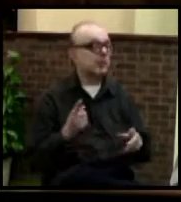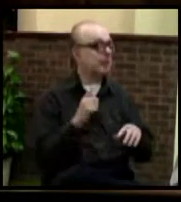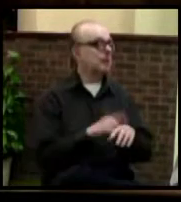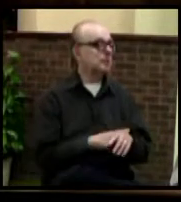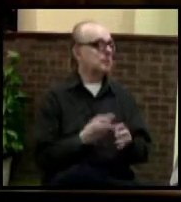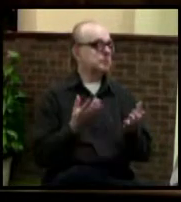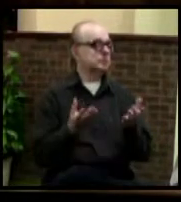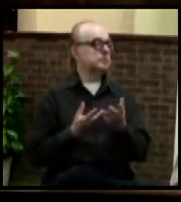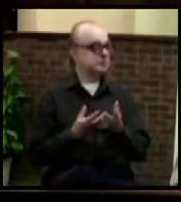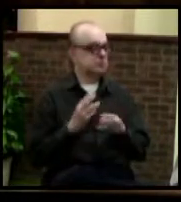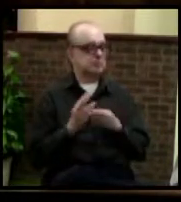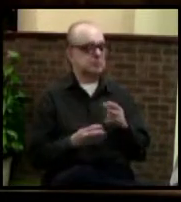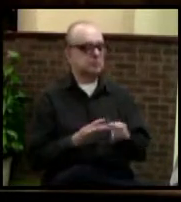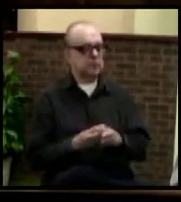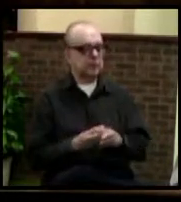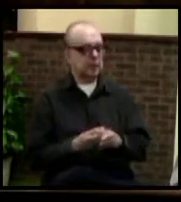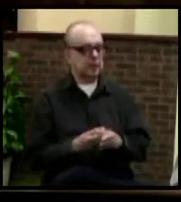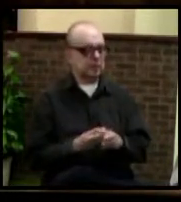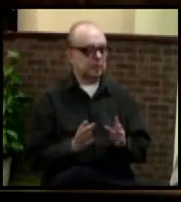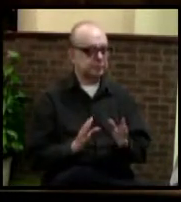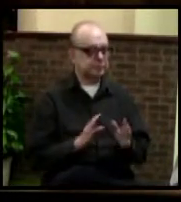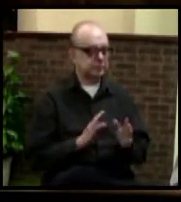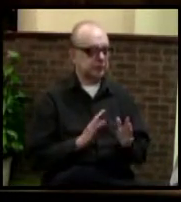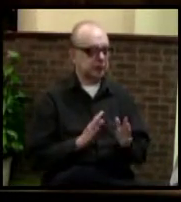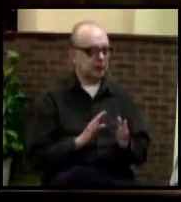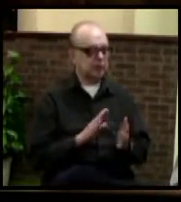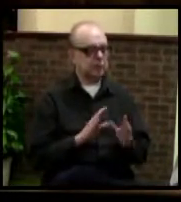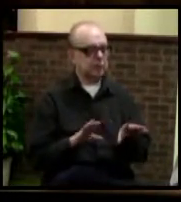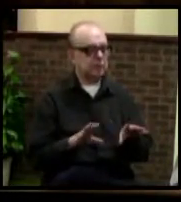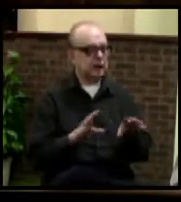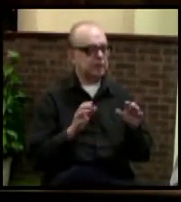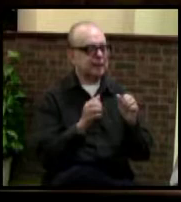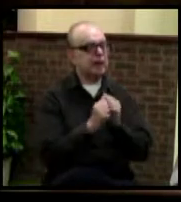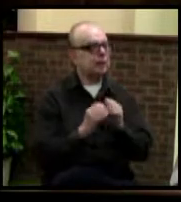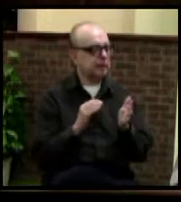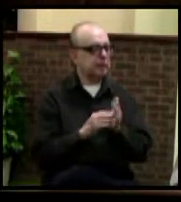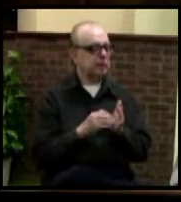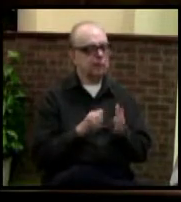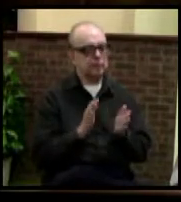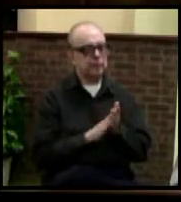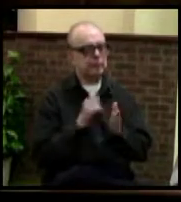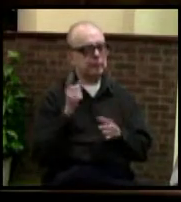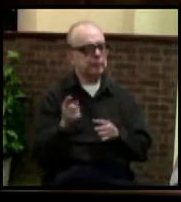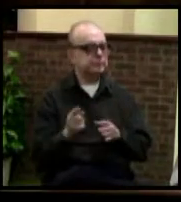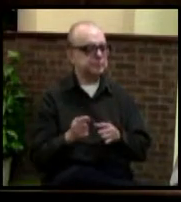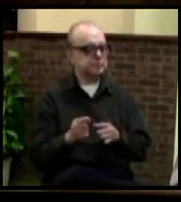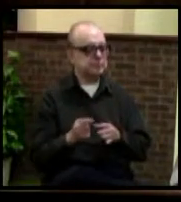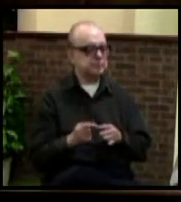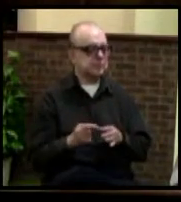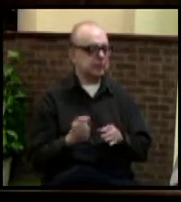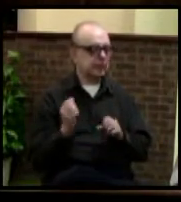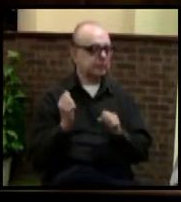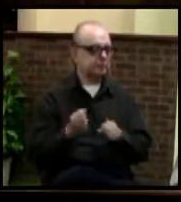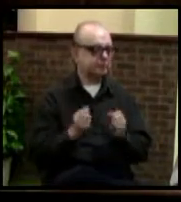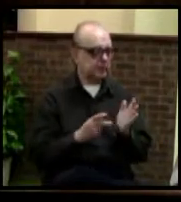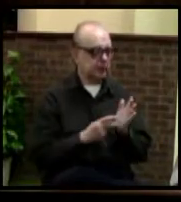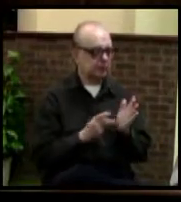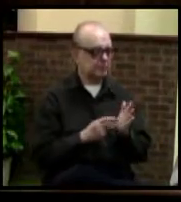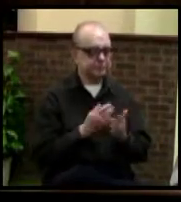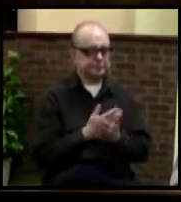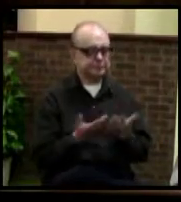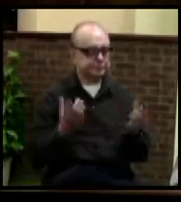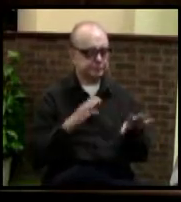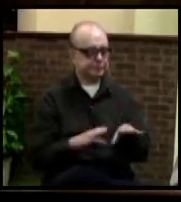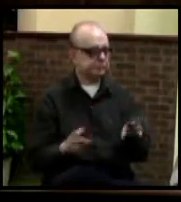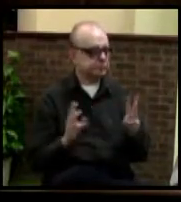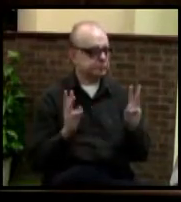A lot of times we want the world to come back together and then we'll praise him. And Earl Hershiser and Paul says, the first